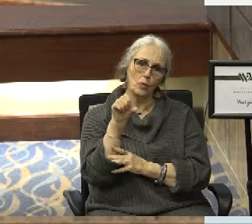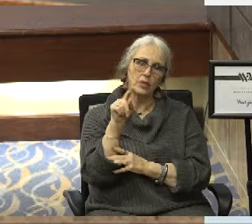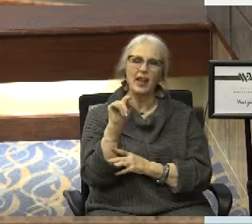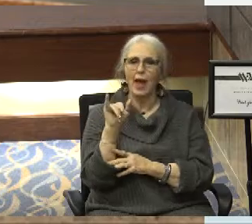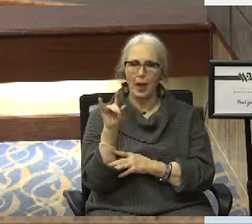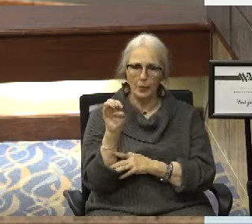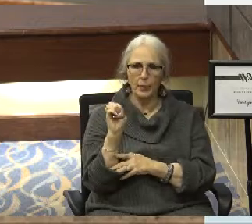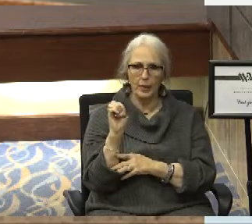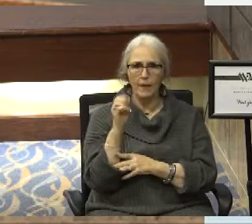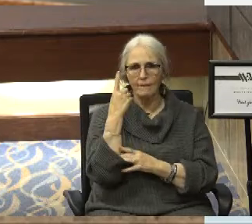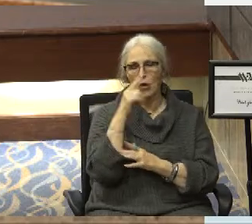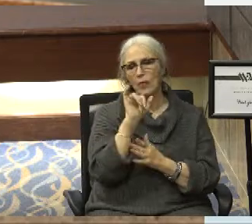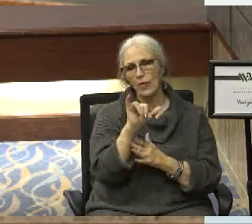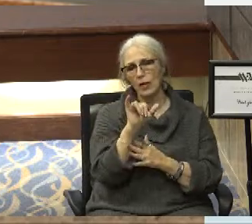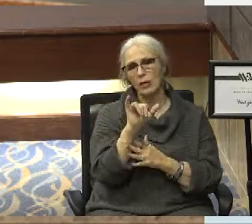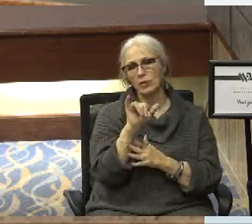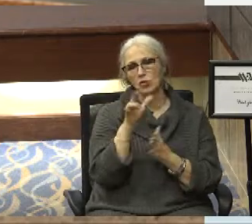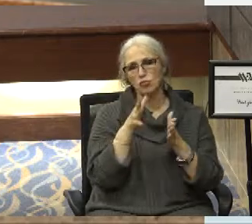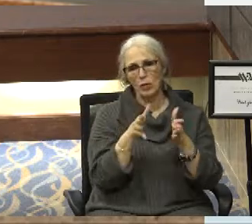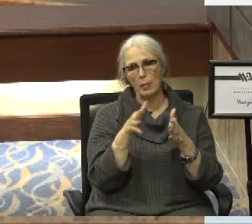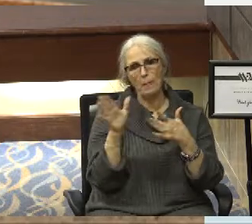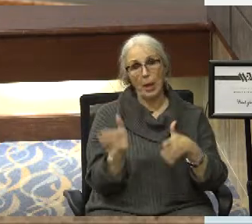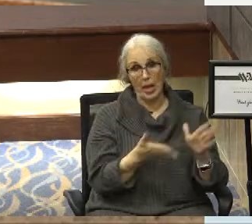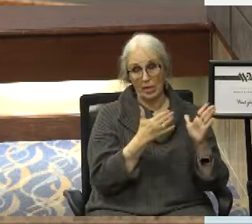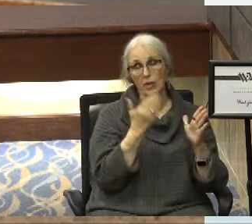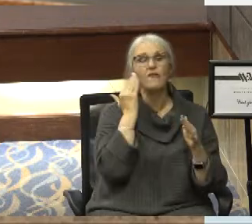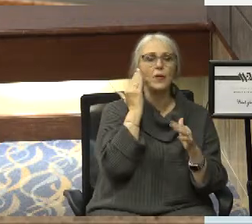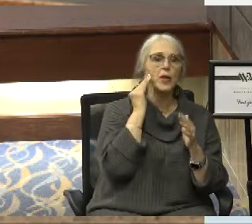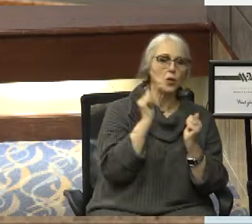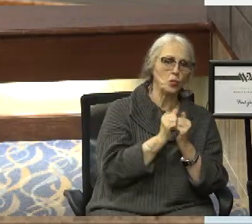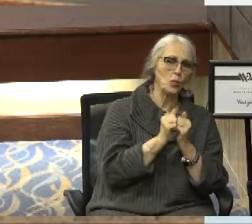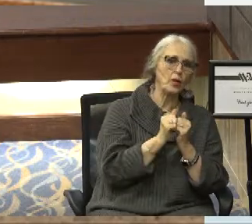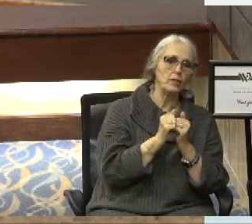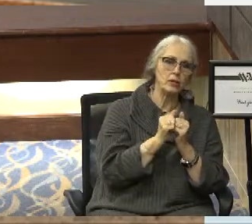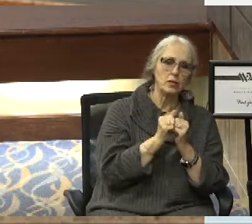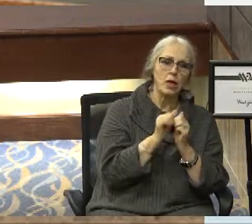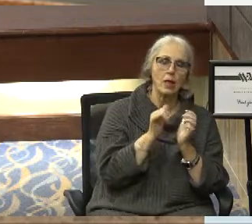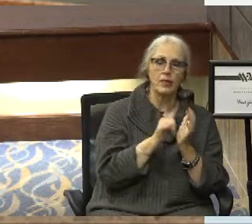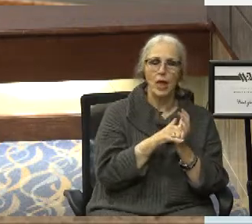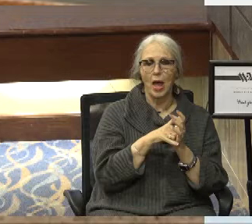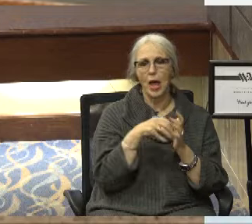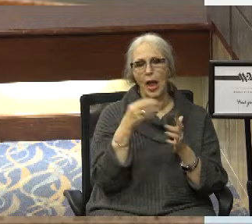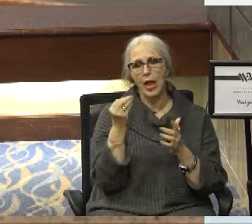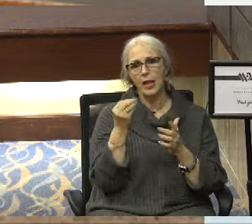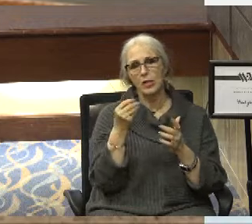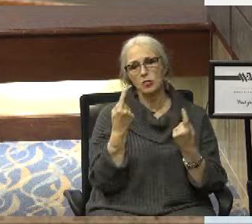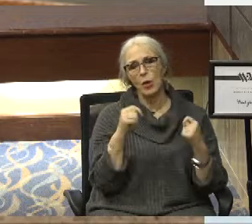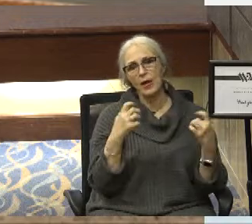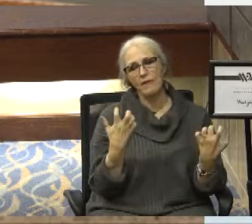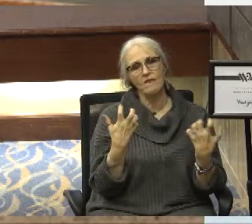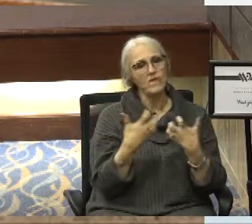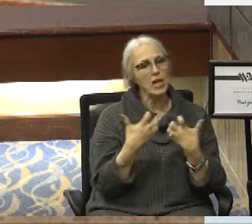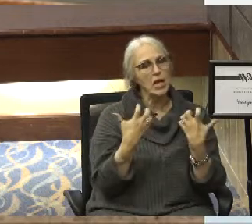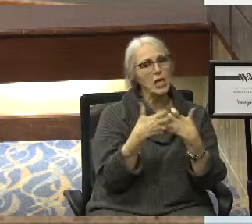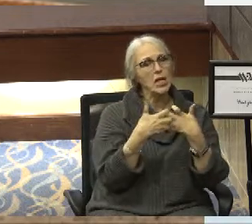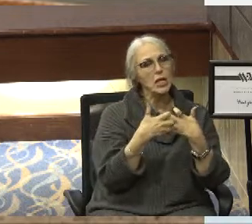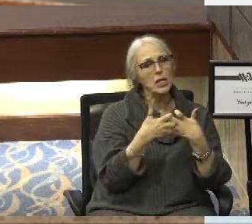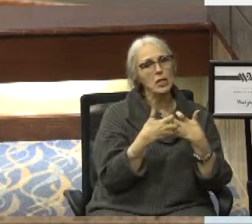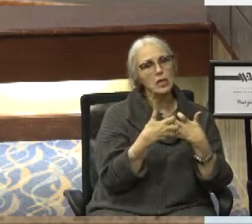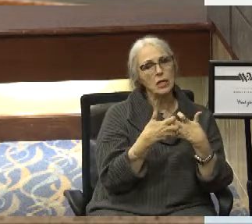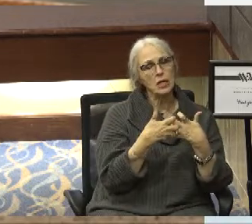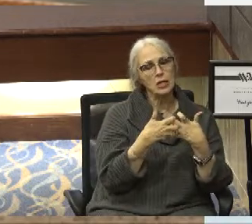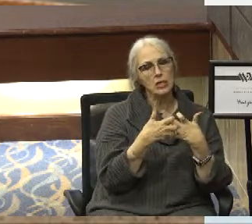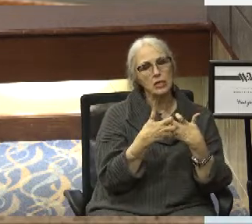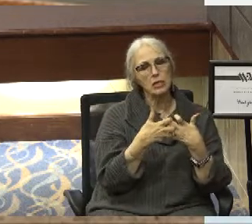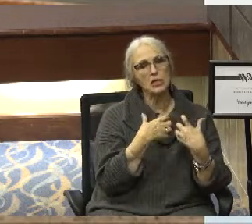Avenue plan. So they're real familiar with those standards, and will work to design it to fit in with the look that's